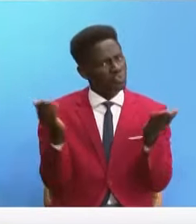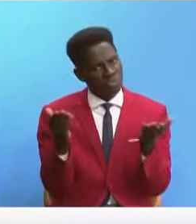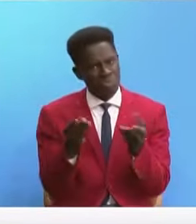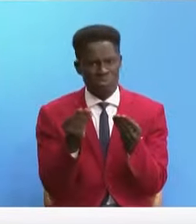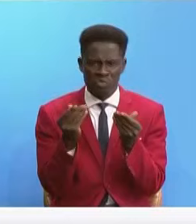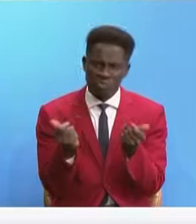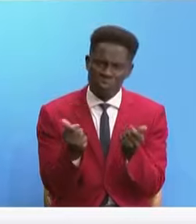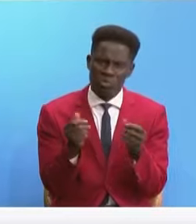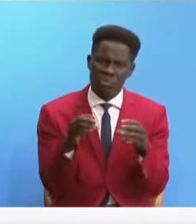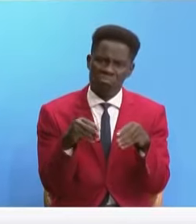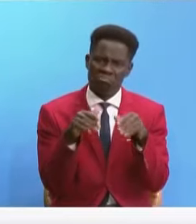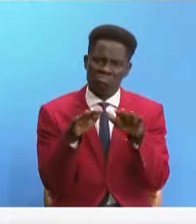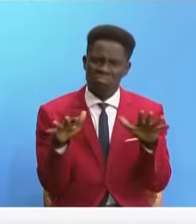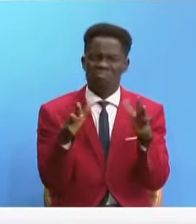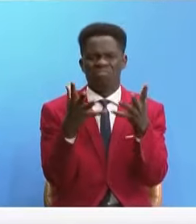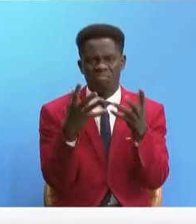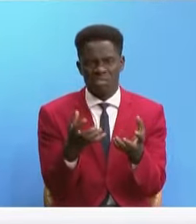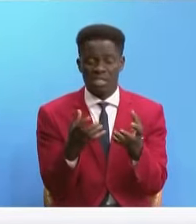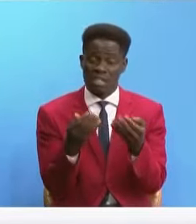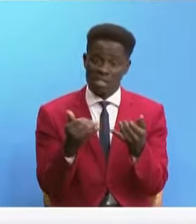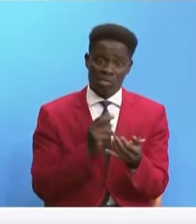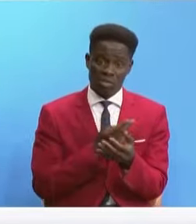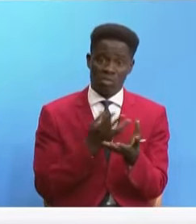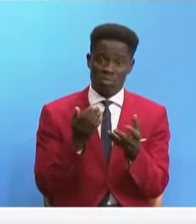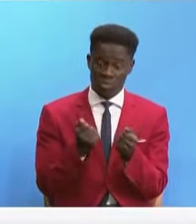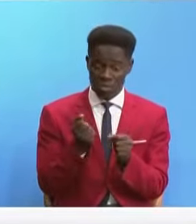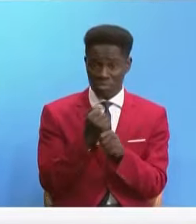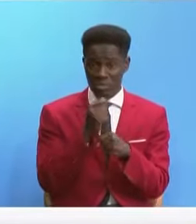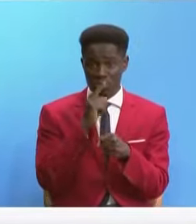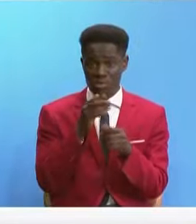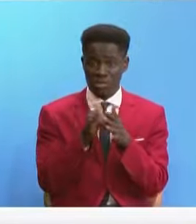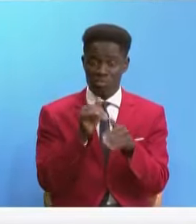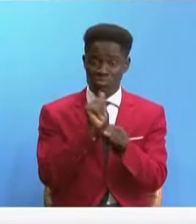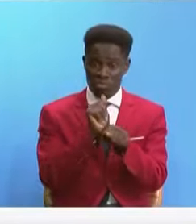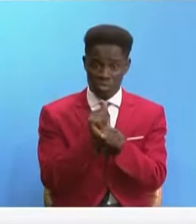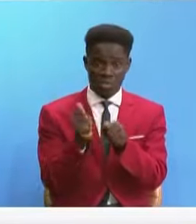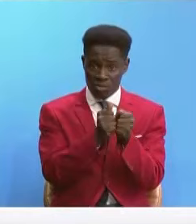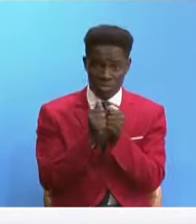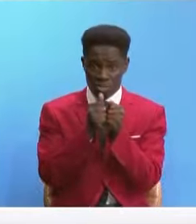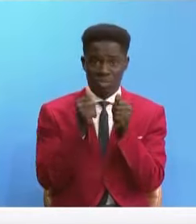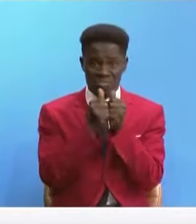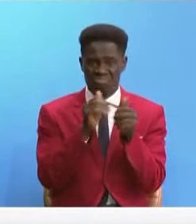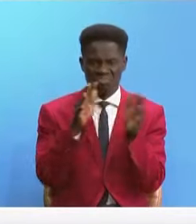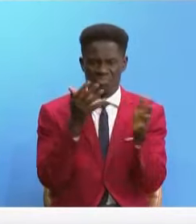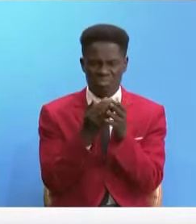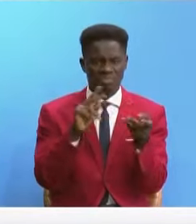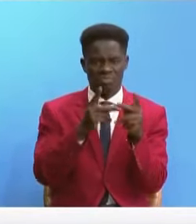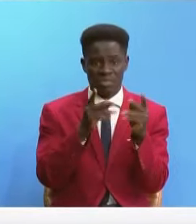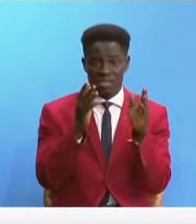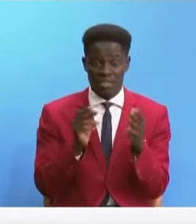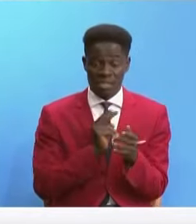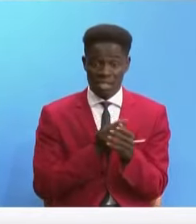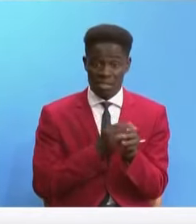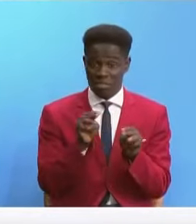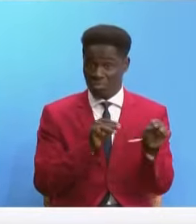of stakeholders and partners, strategic partners, together, we have managed to